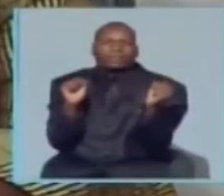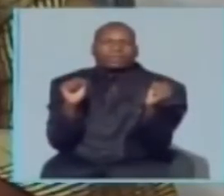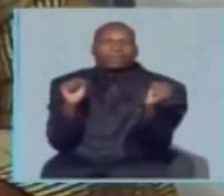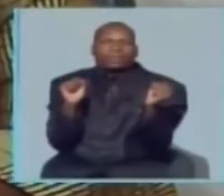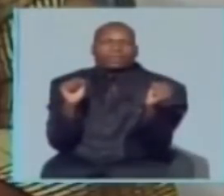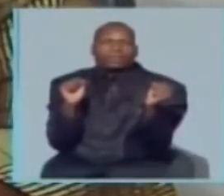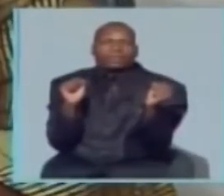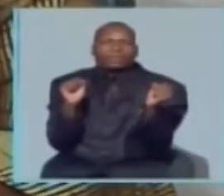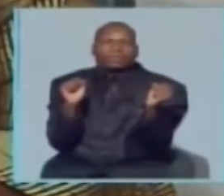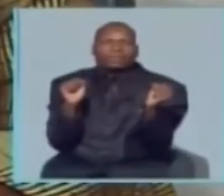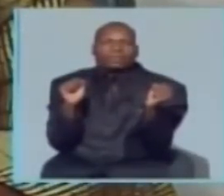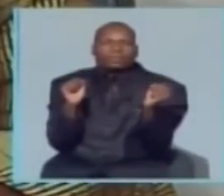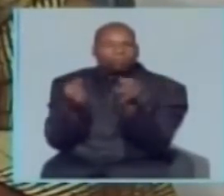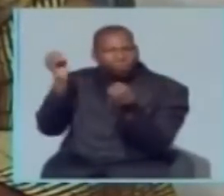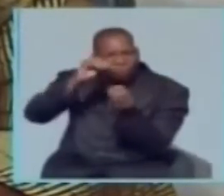any more